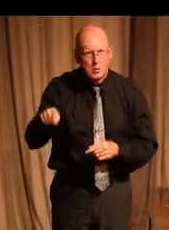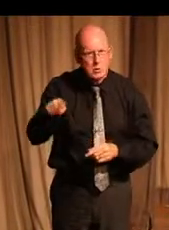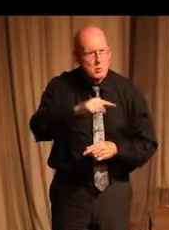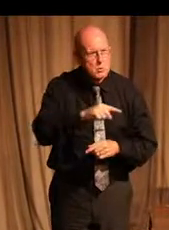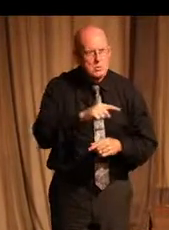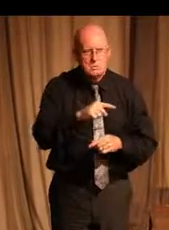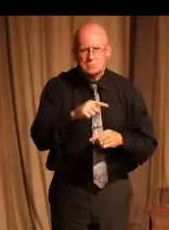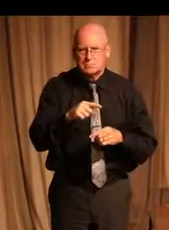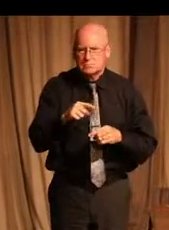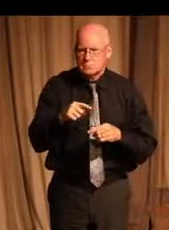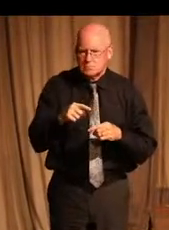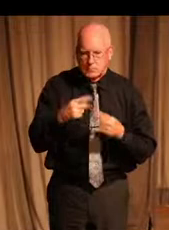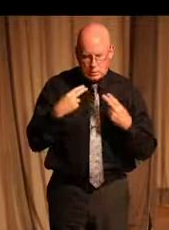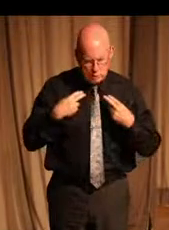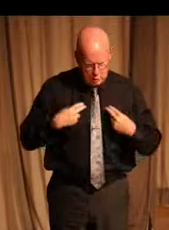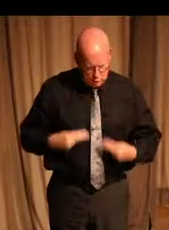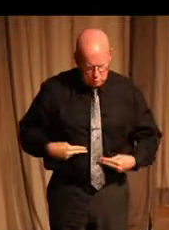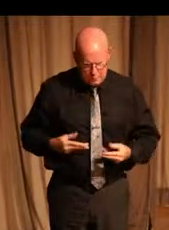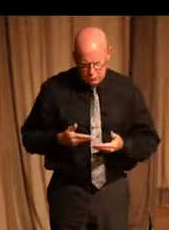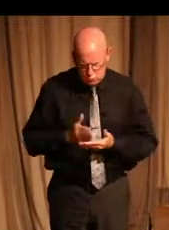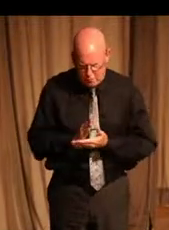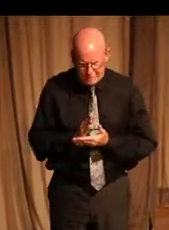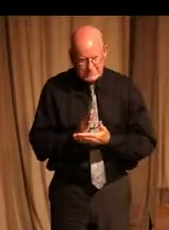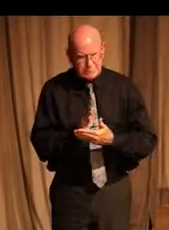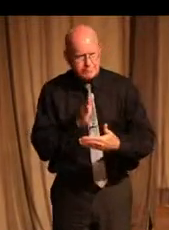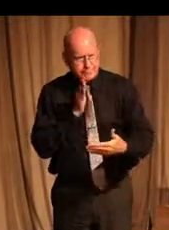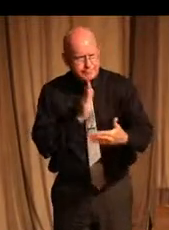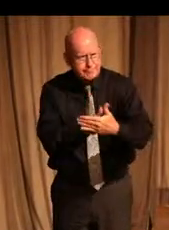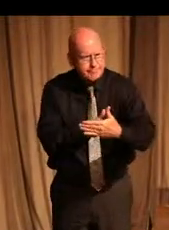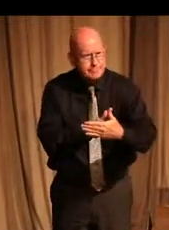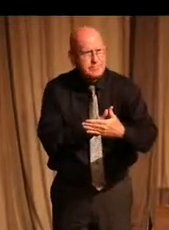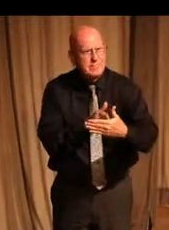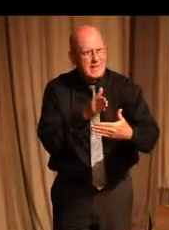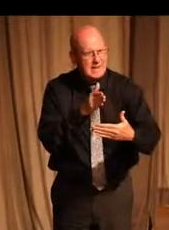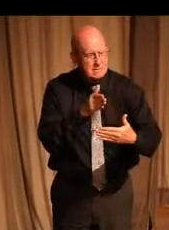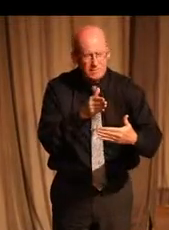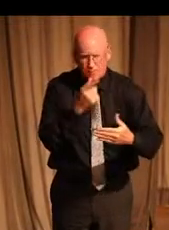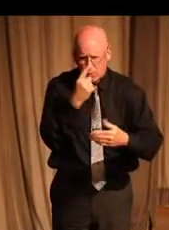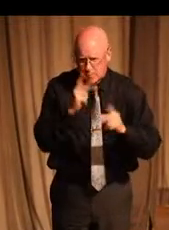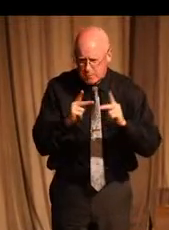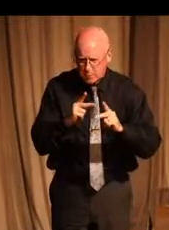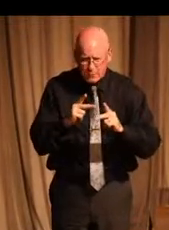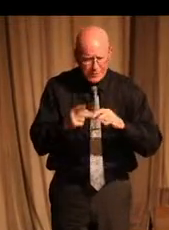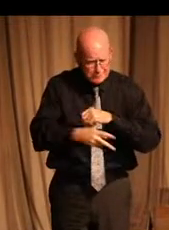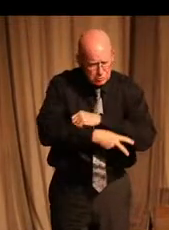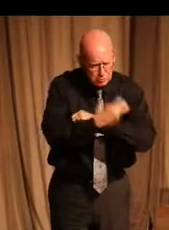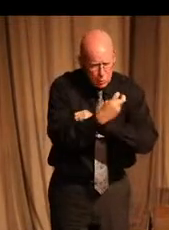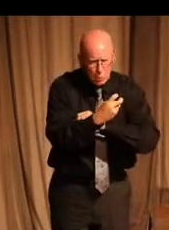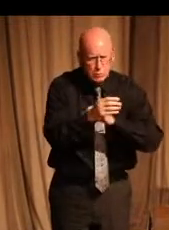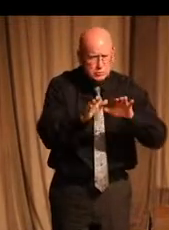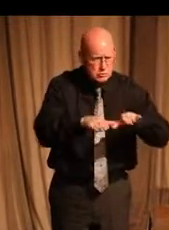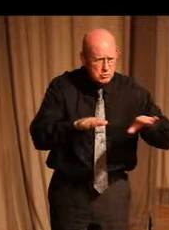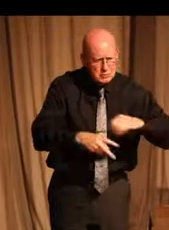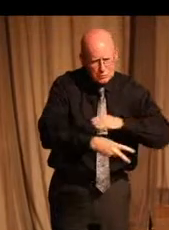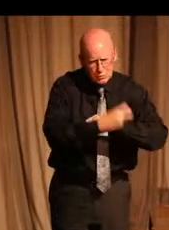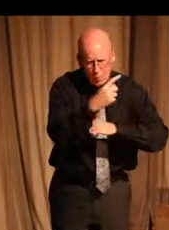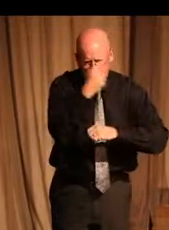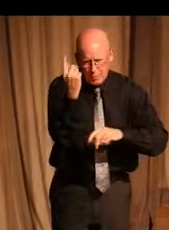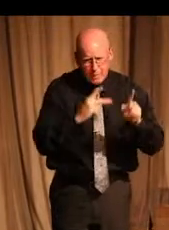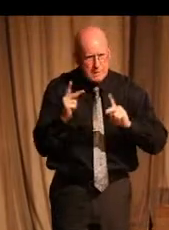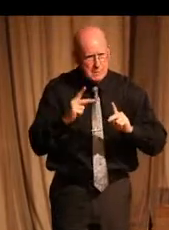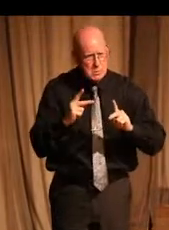gross human right violation perpetrated by the creators of chattel slavery, the kidnappings and the enslavement of Black